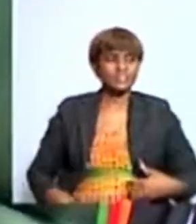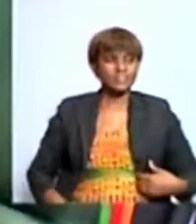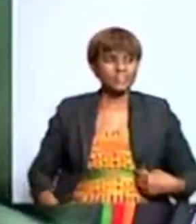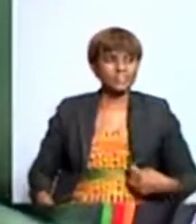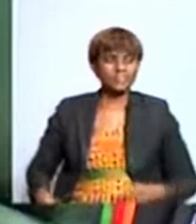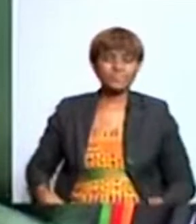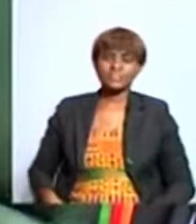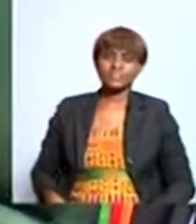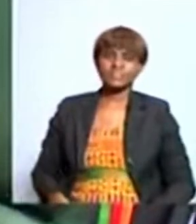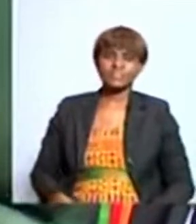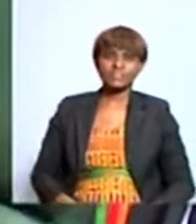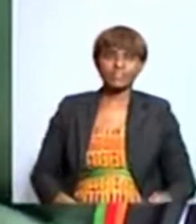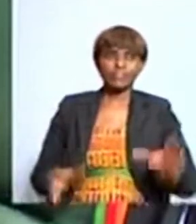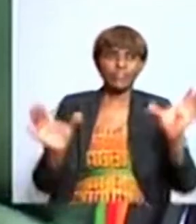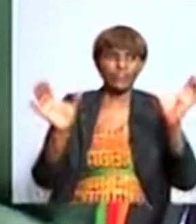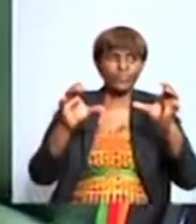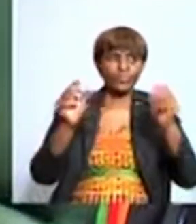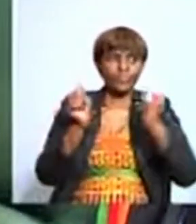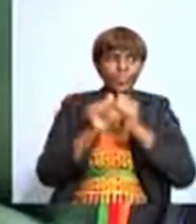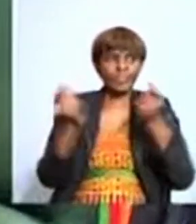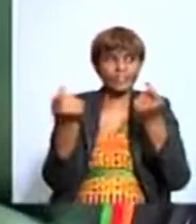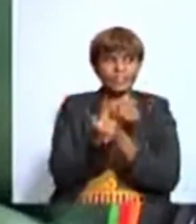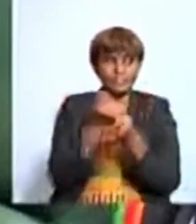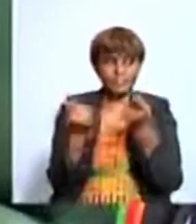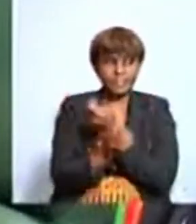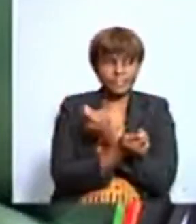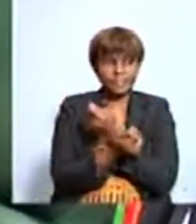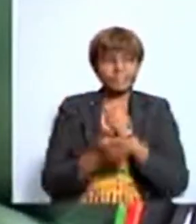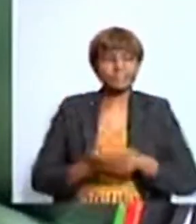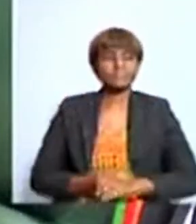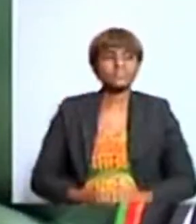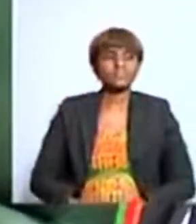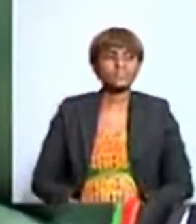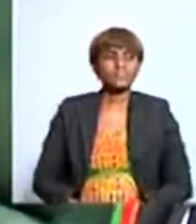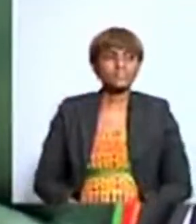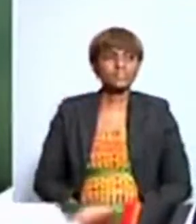Passed through the committee stage with amendments.